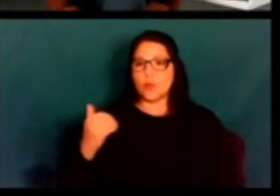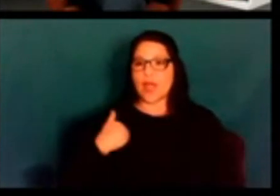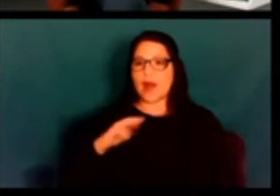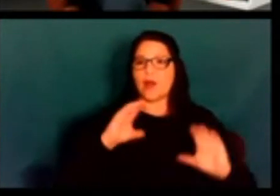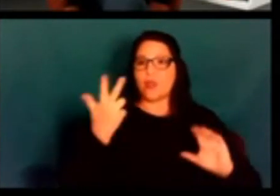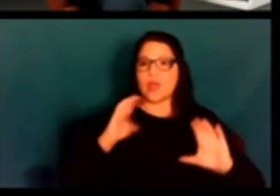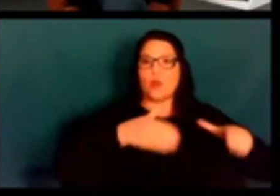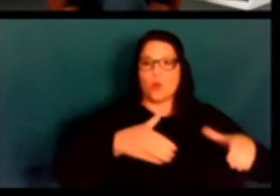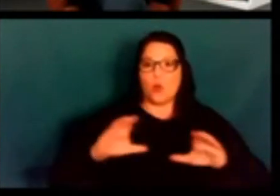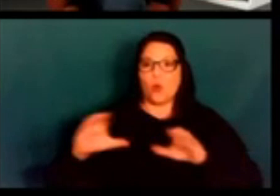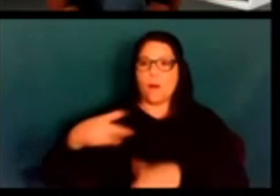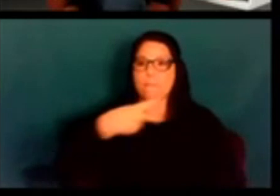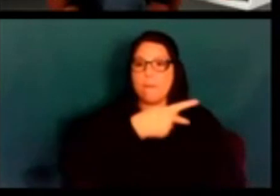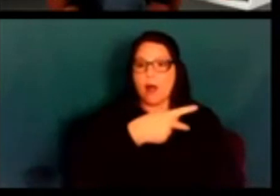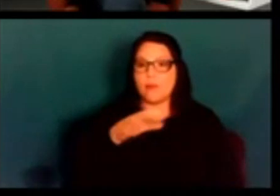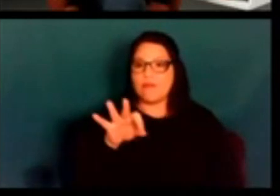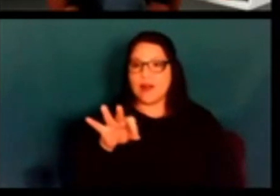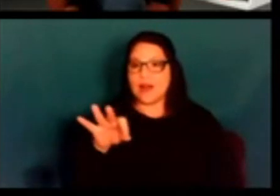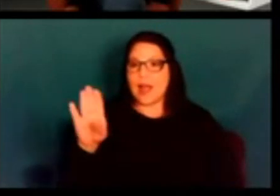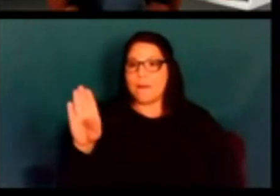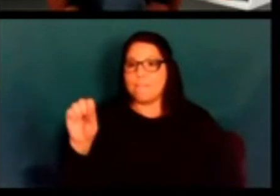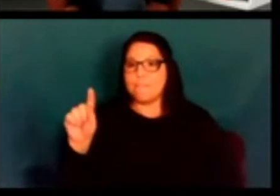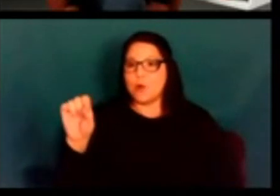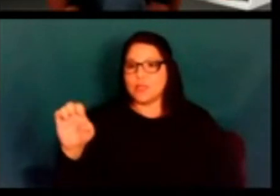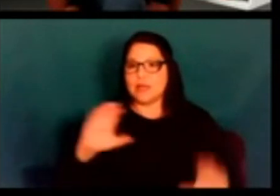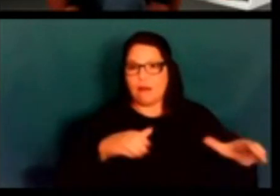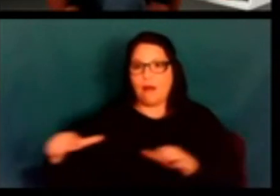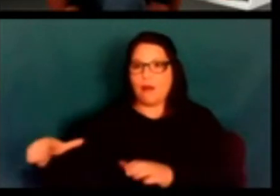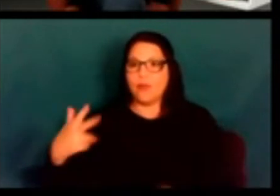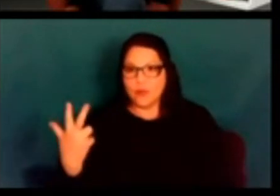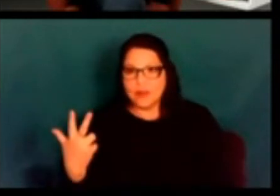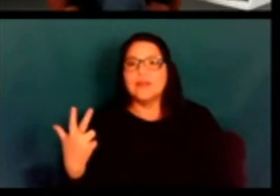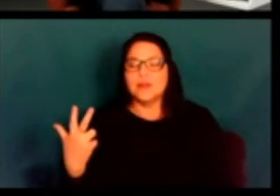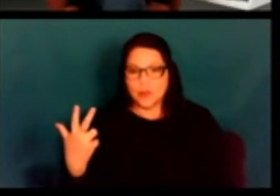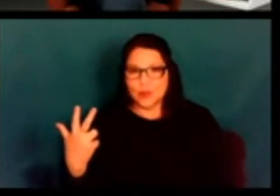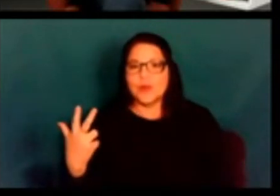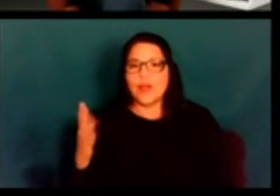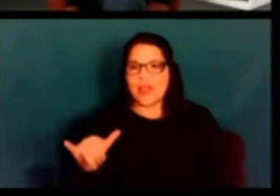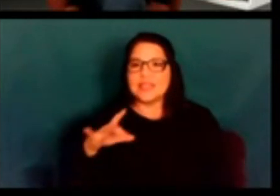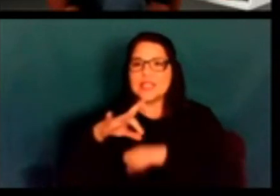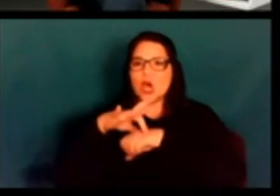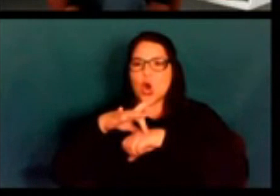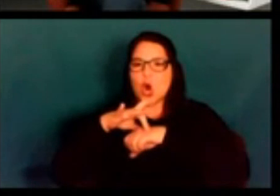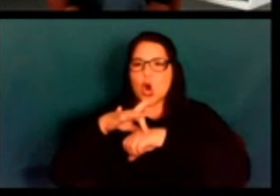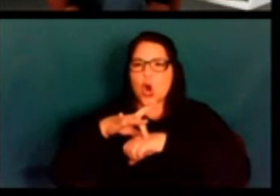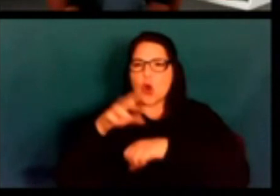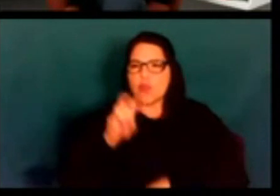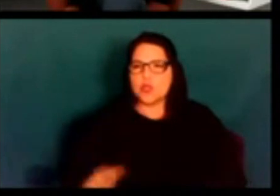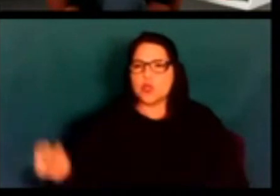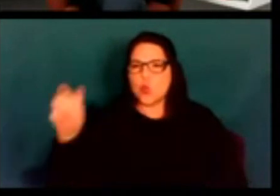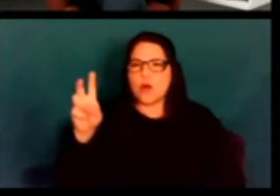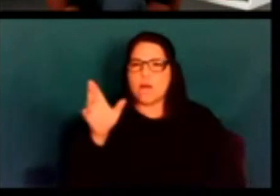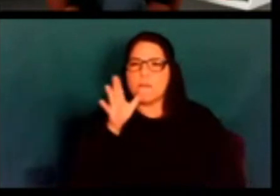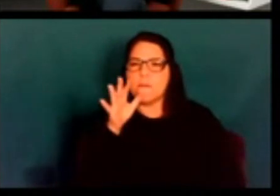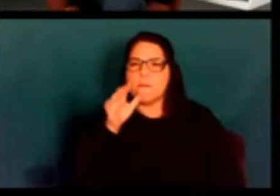there, Parliament, Funkadelic, and Bootsy. And that was the Earth Tour. That was the Mothership Connection on